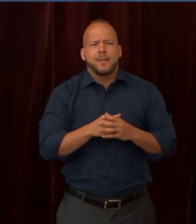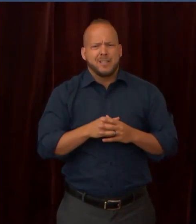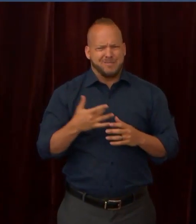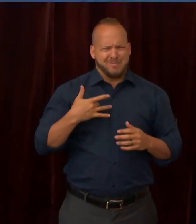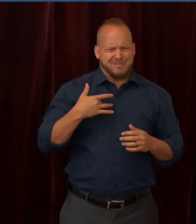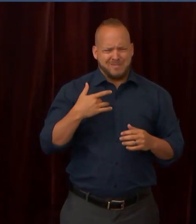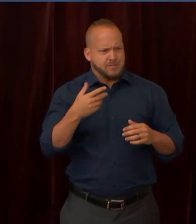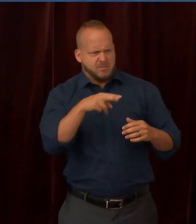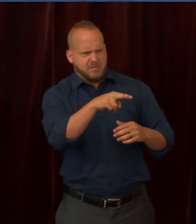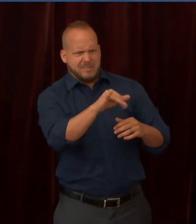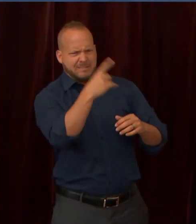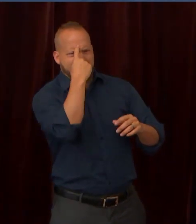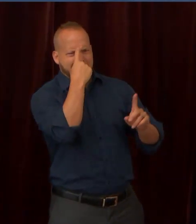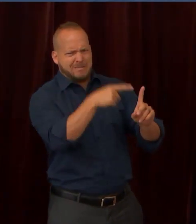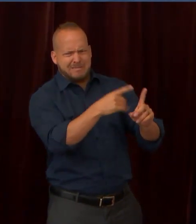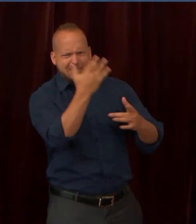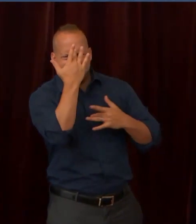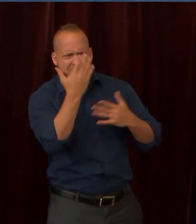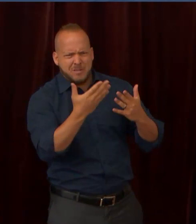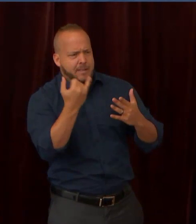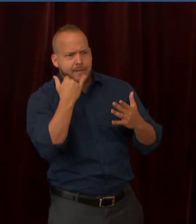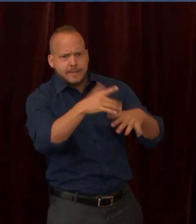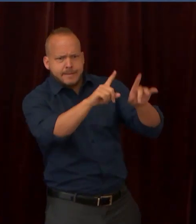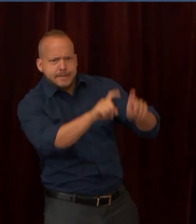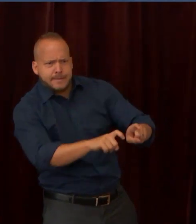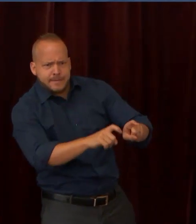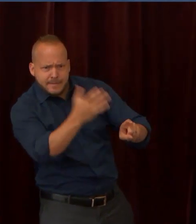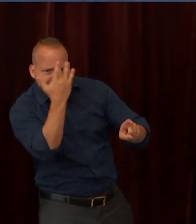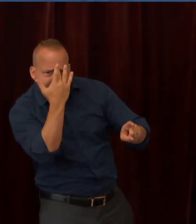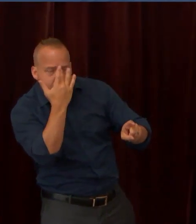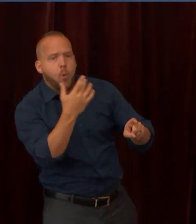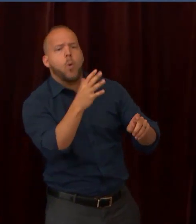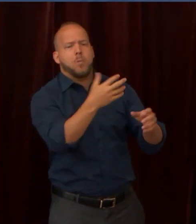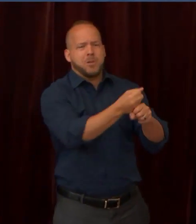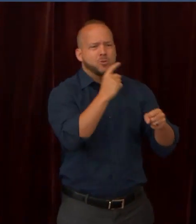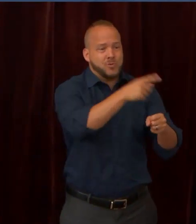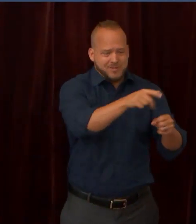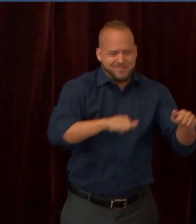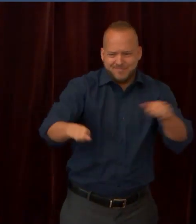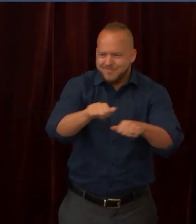been. And there are some good CDC guidelines about how to go about that.